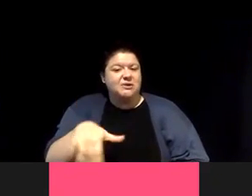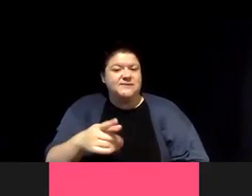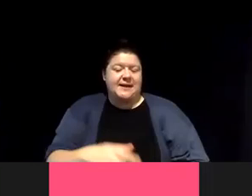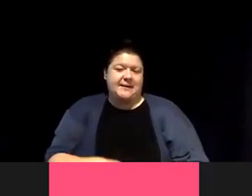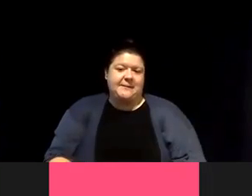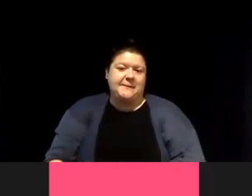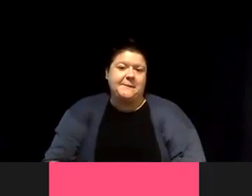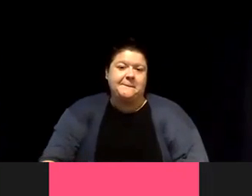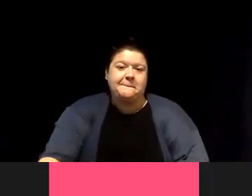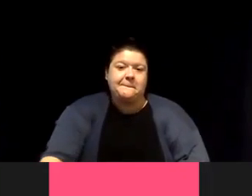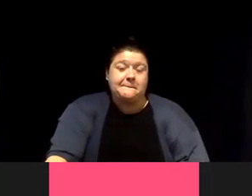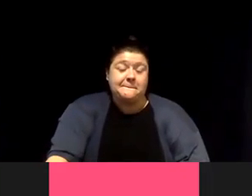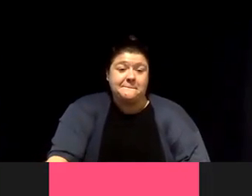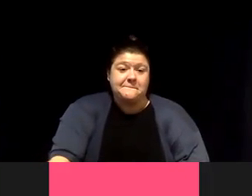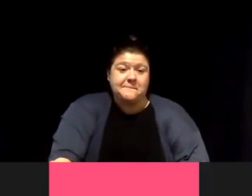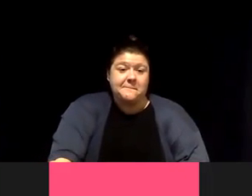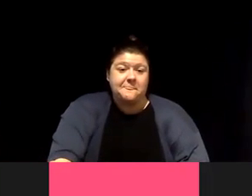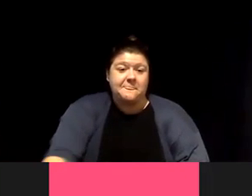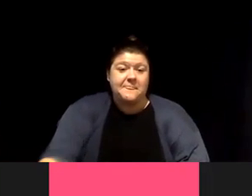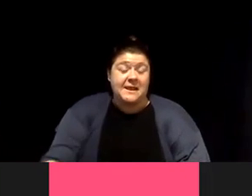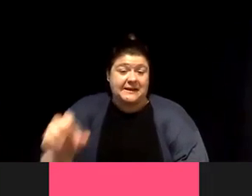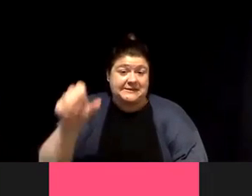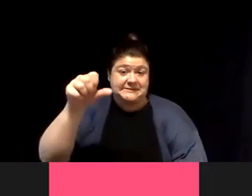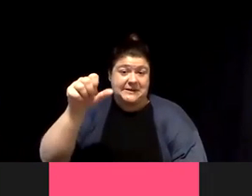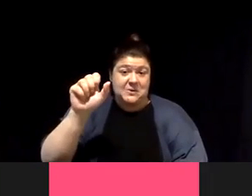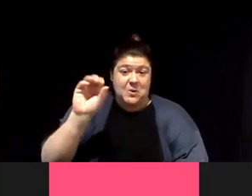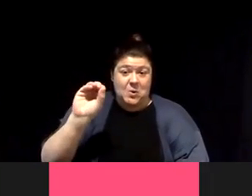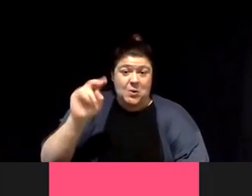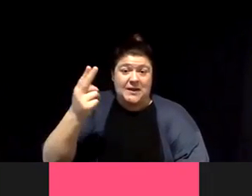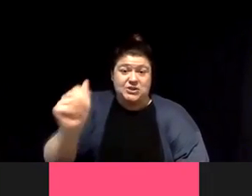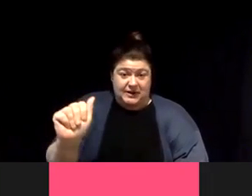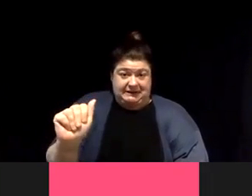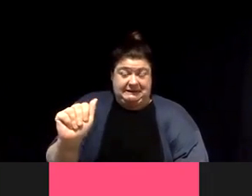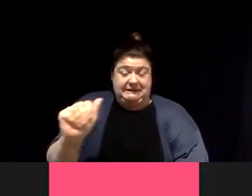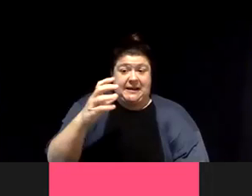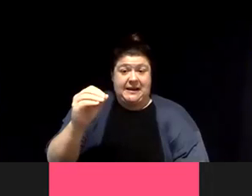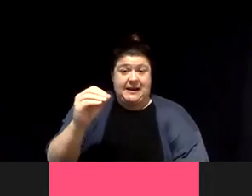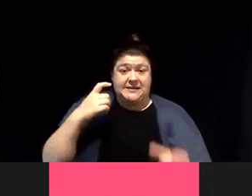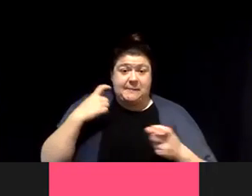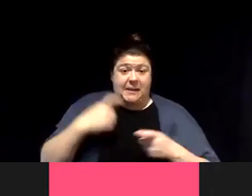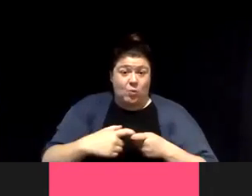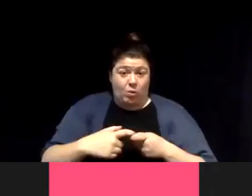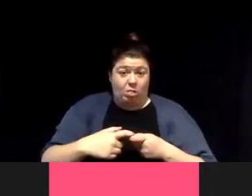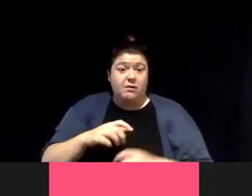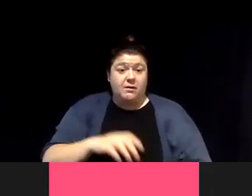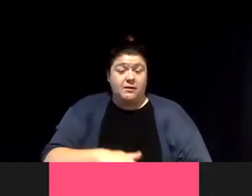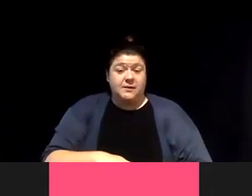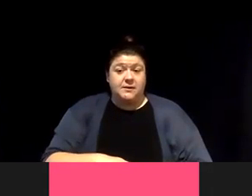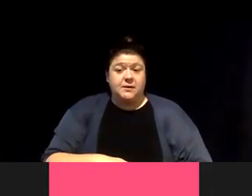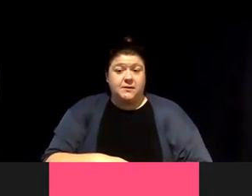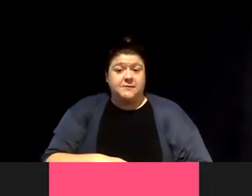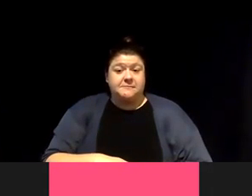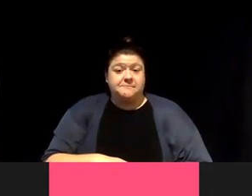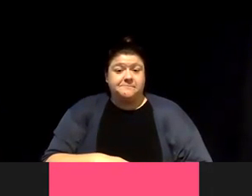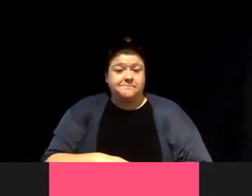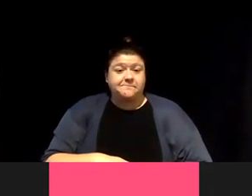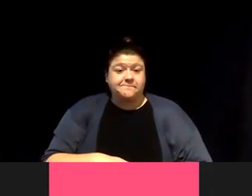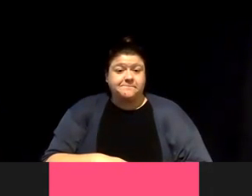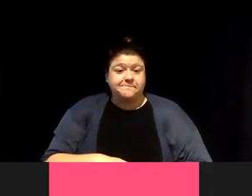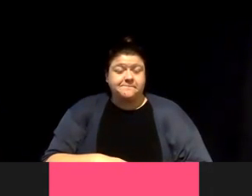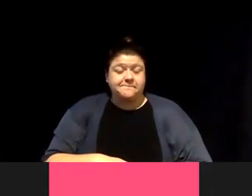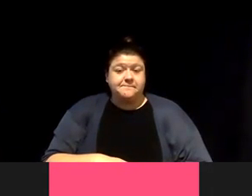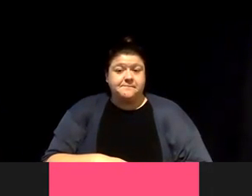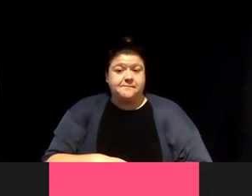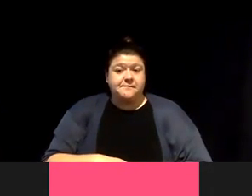like, okay? Okay. Check it out. OHA en Español is what it's called. OHA en Español.